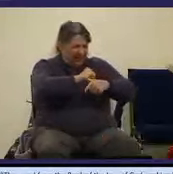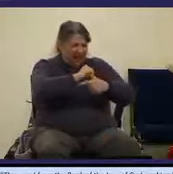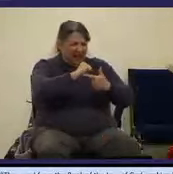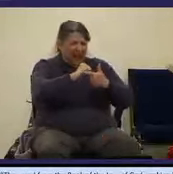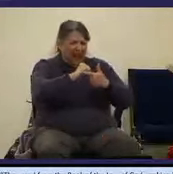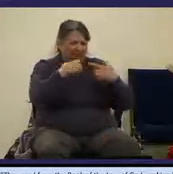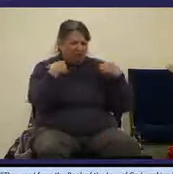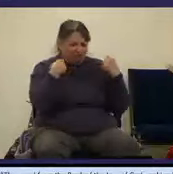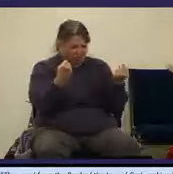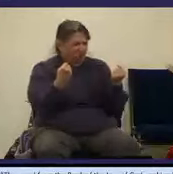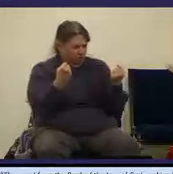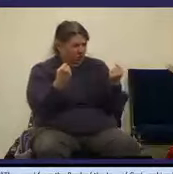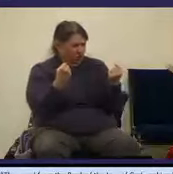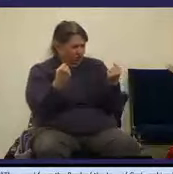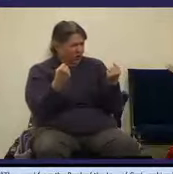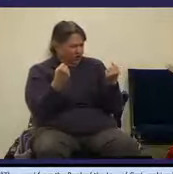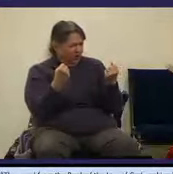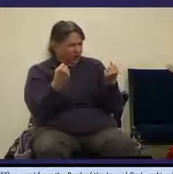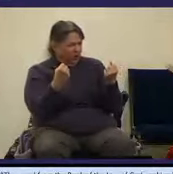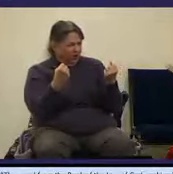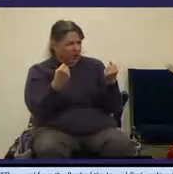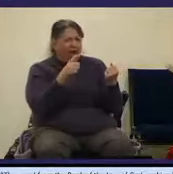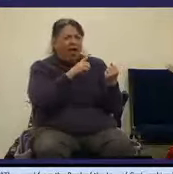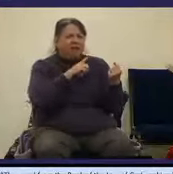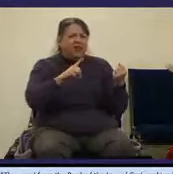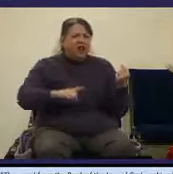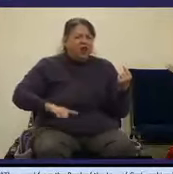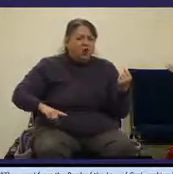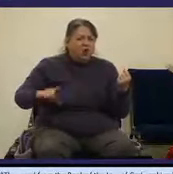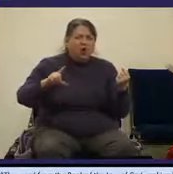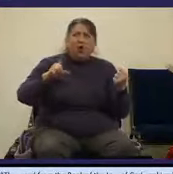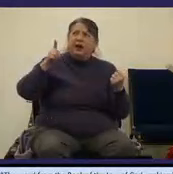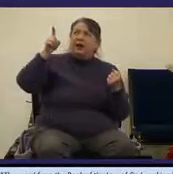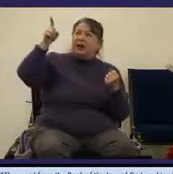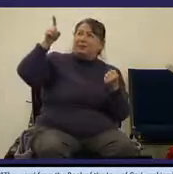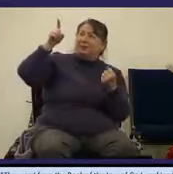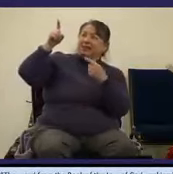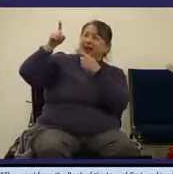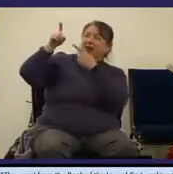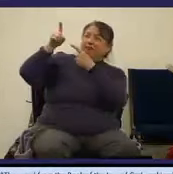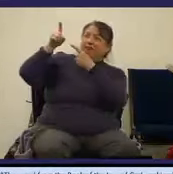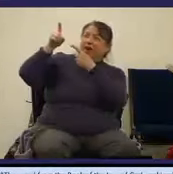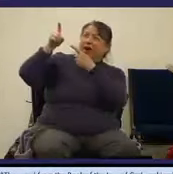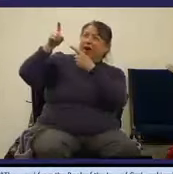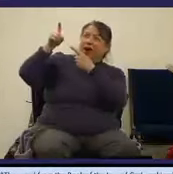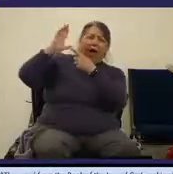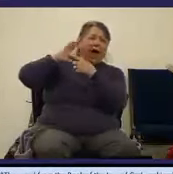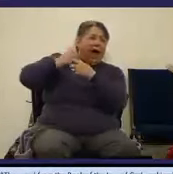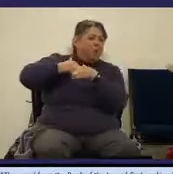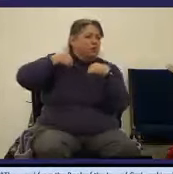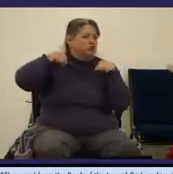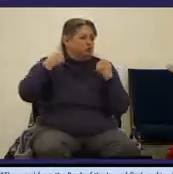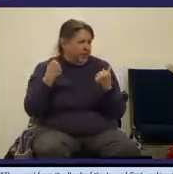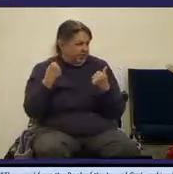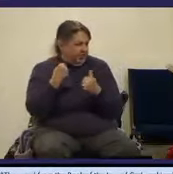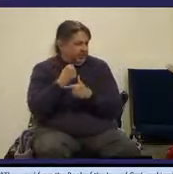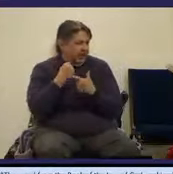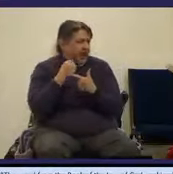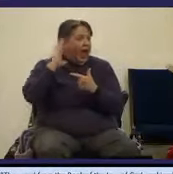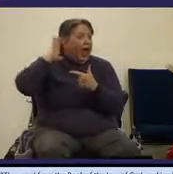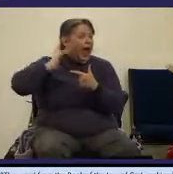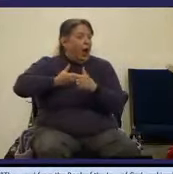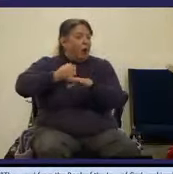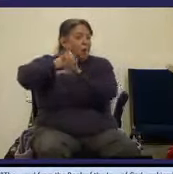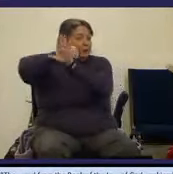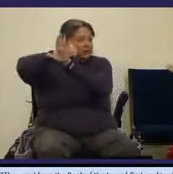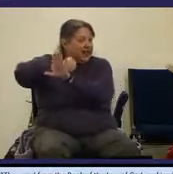stronghold. So the Lord is all of that. He is our fortress. He protects us. He